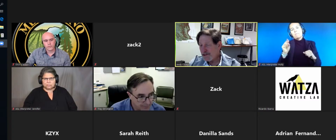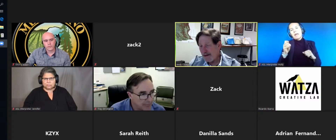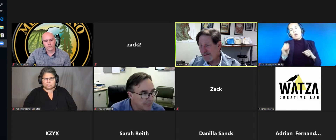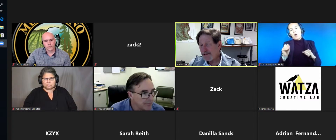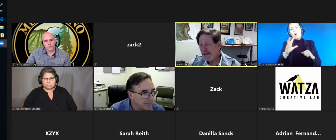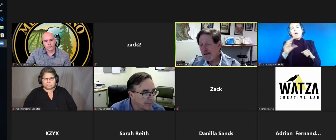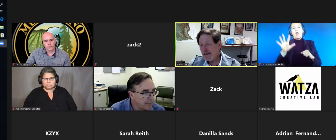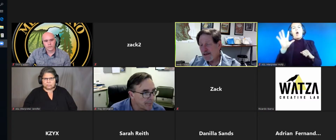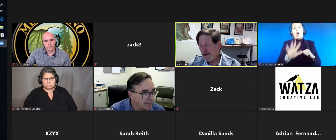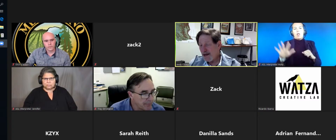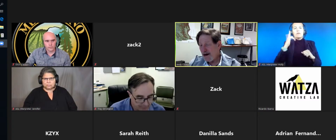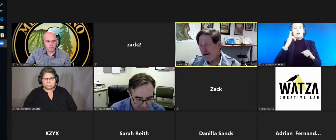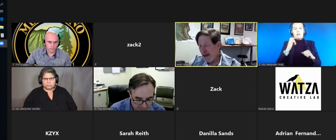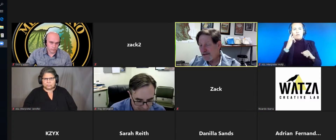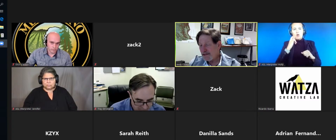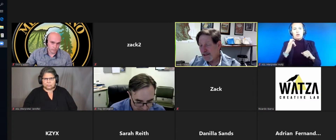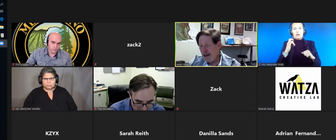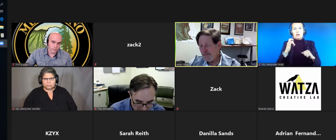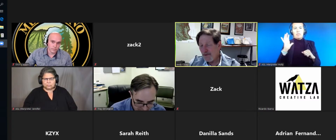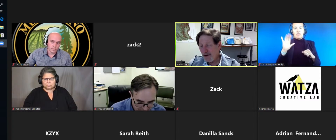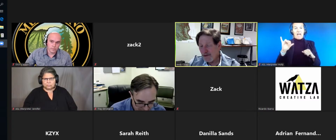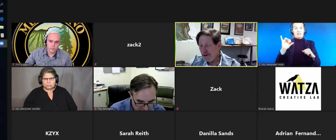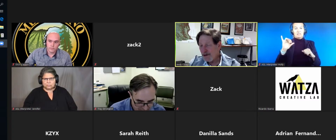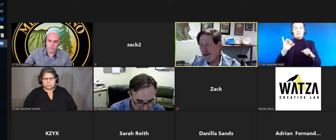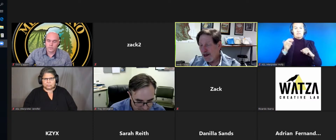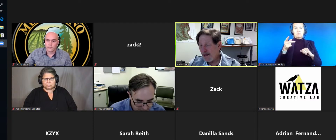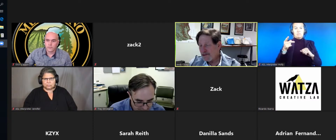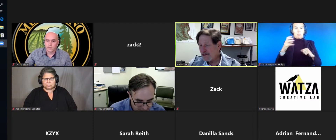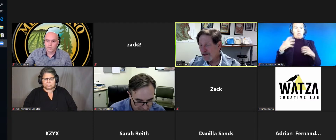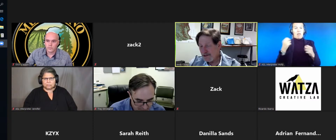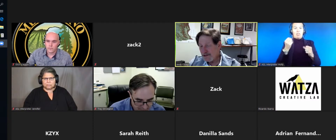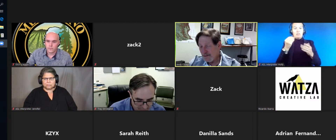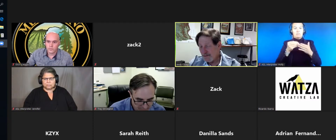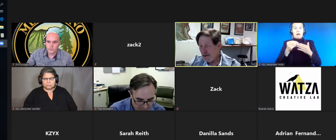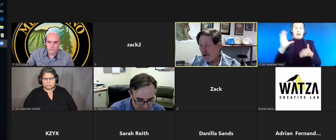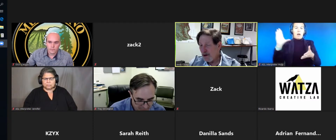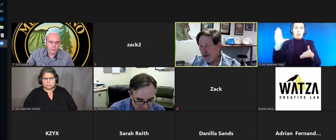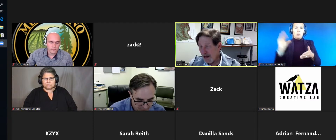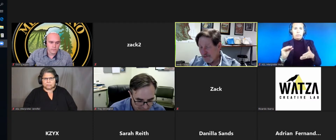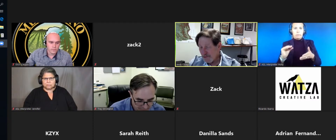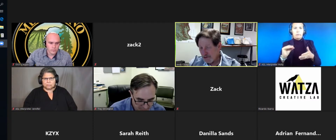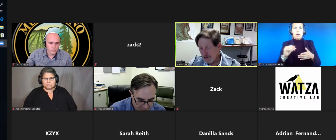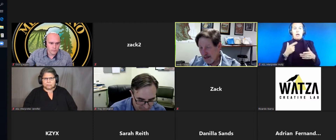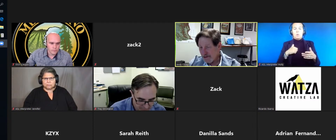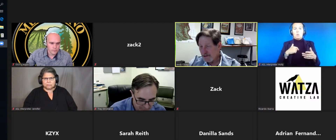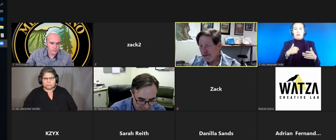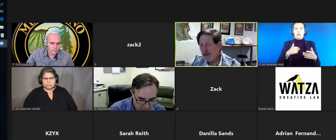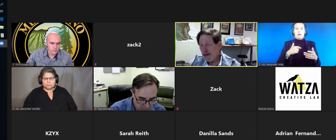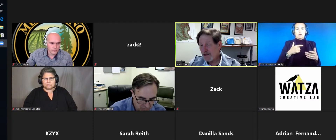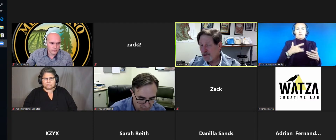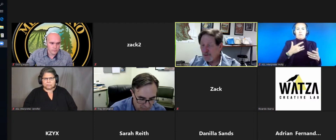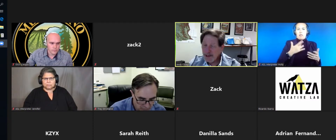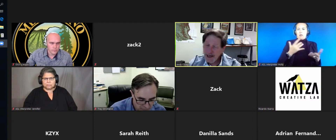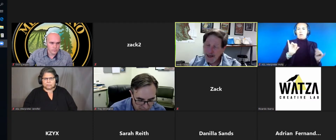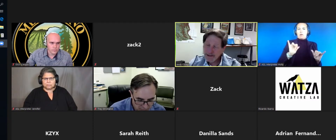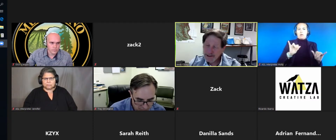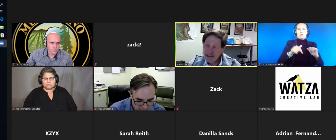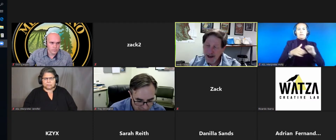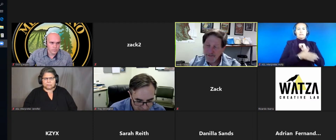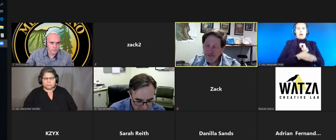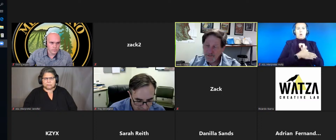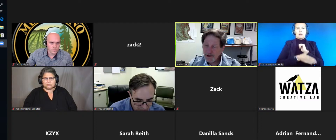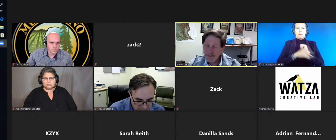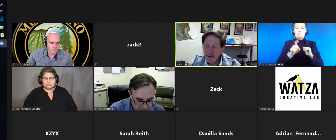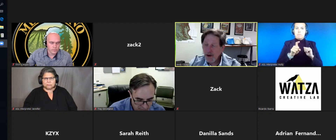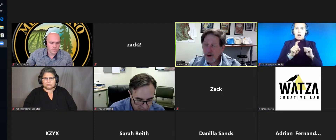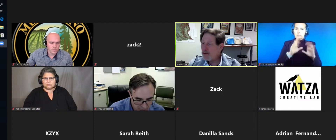been sapped. Our county came forward and said, this is something we all have to address. And so we had